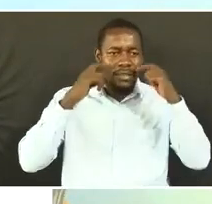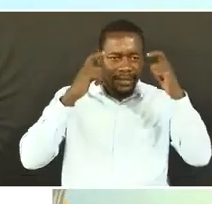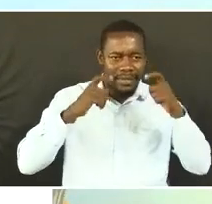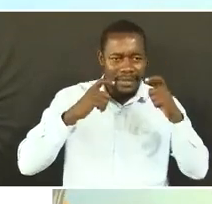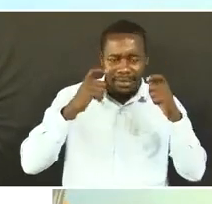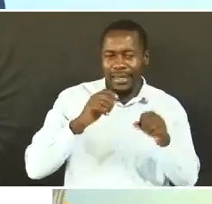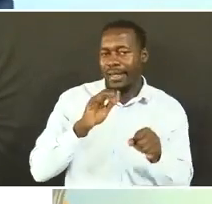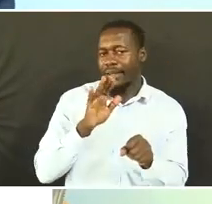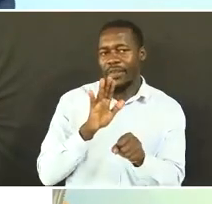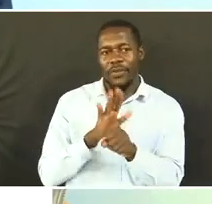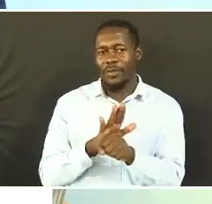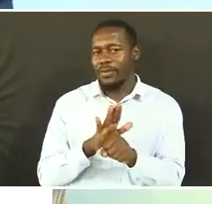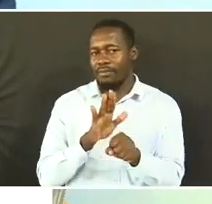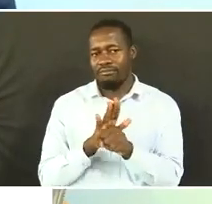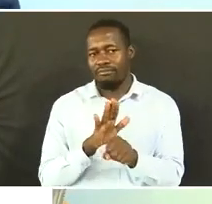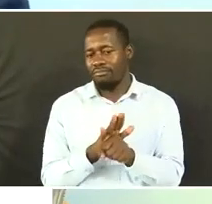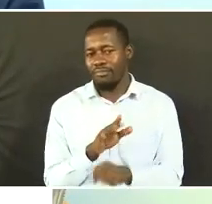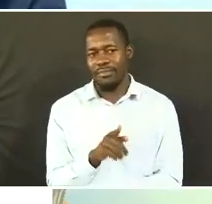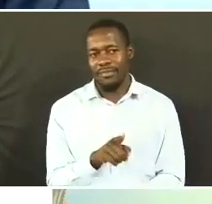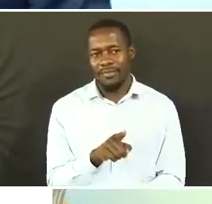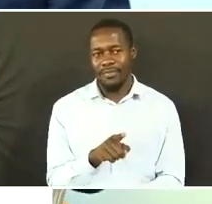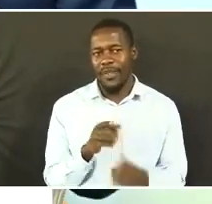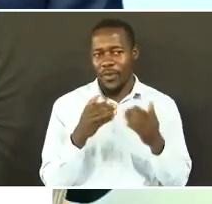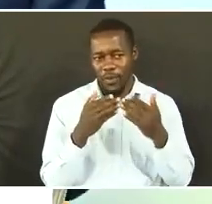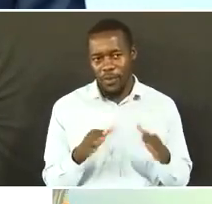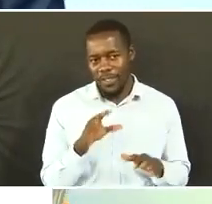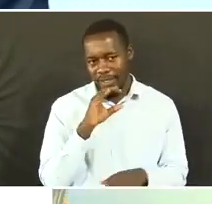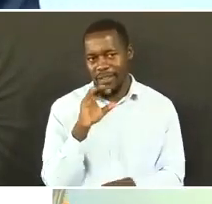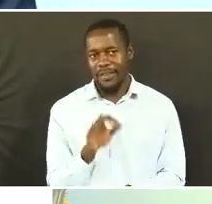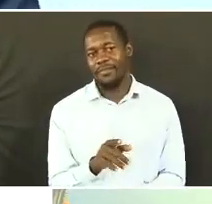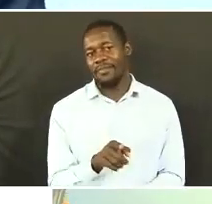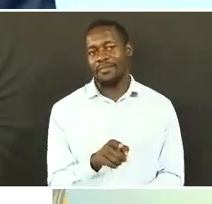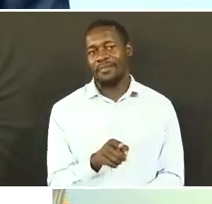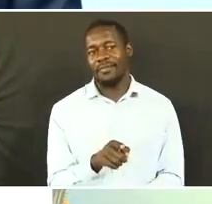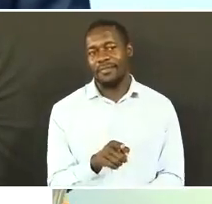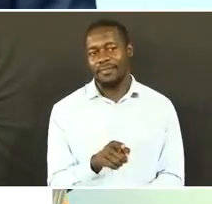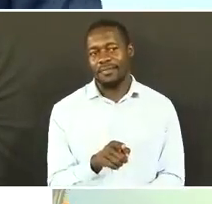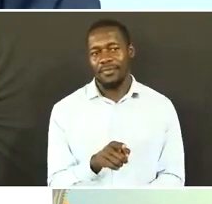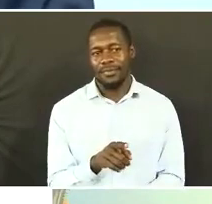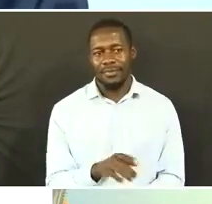righteousness less and less desirable.